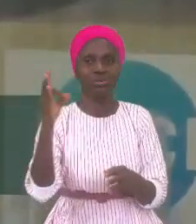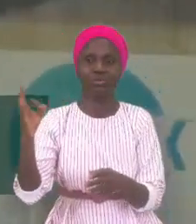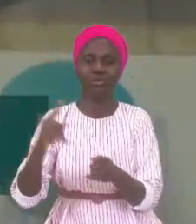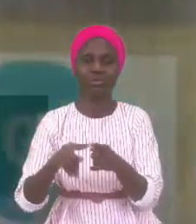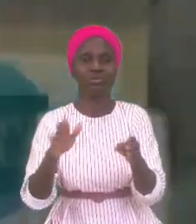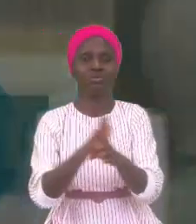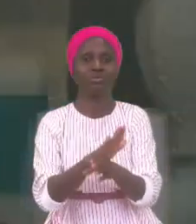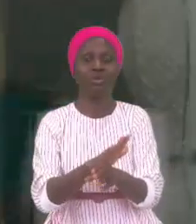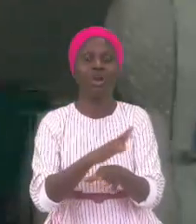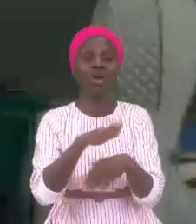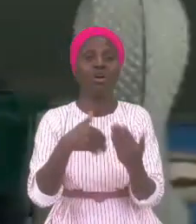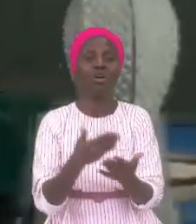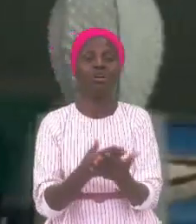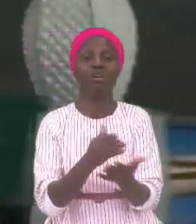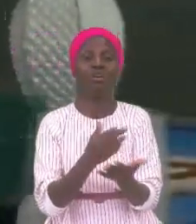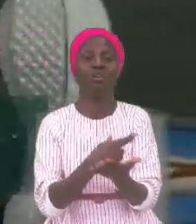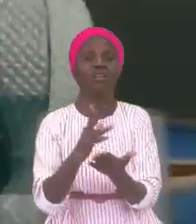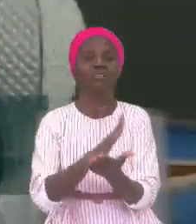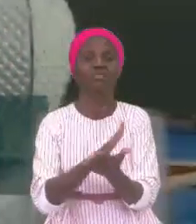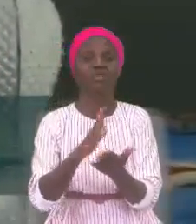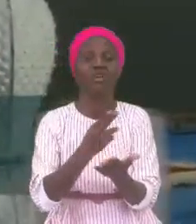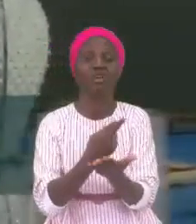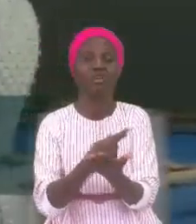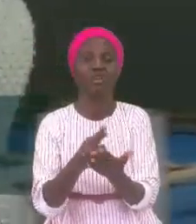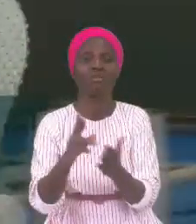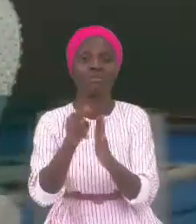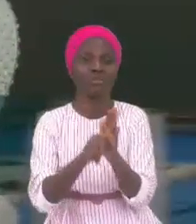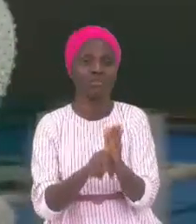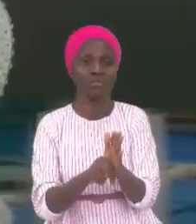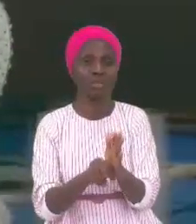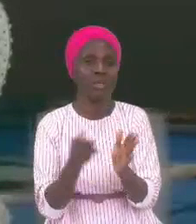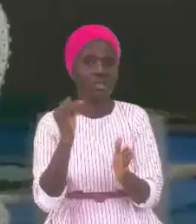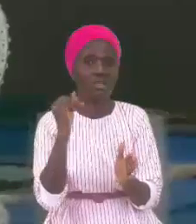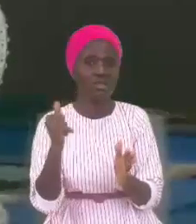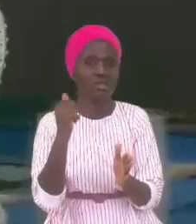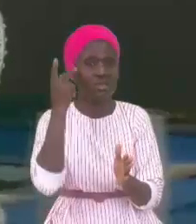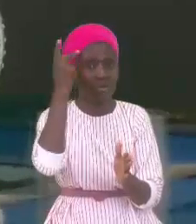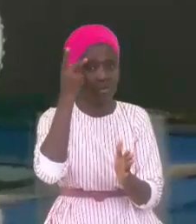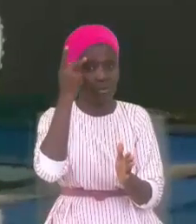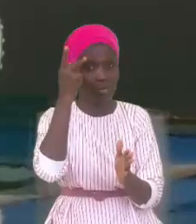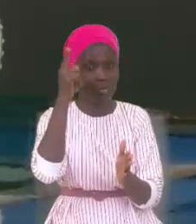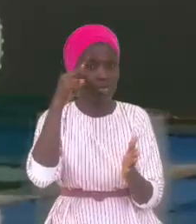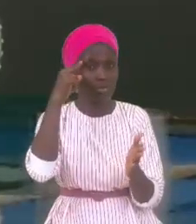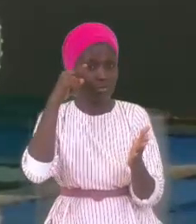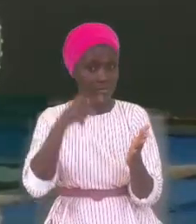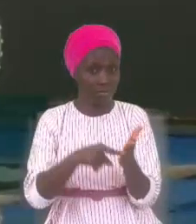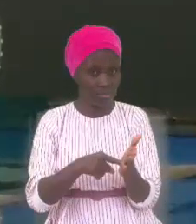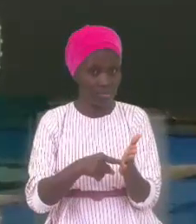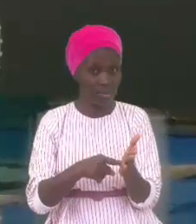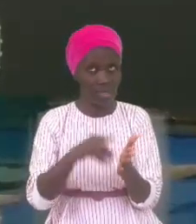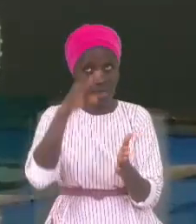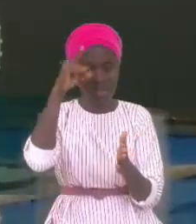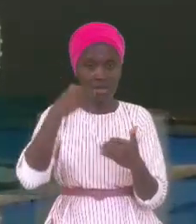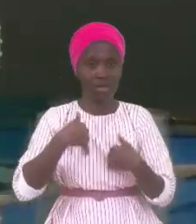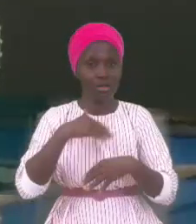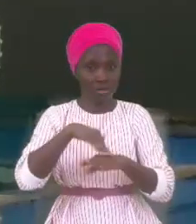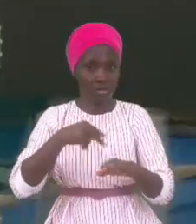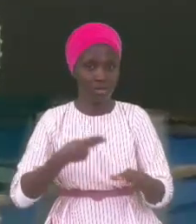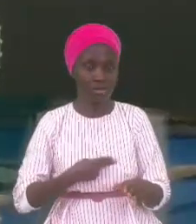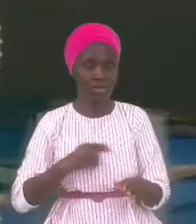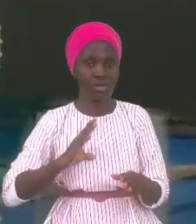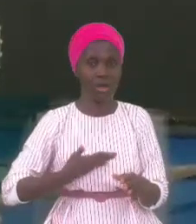There is a goal, there is a purpose. He has called us that our influence, our preaching, our intercession,